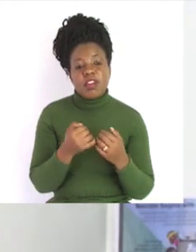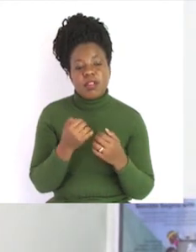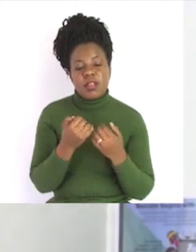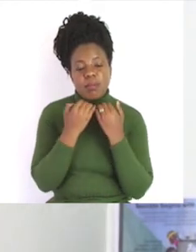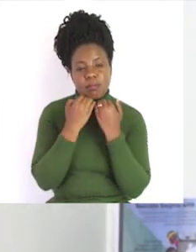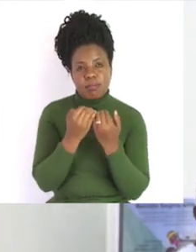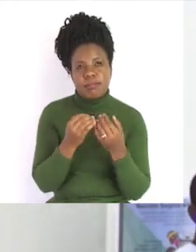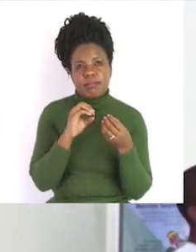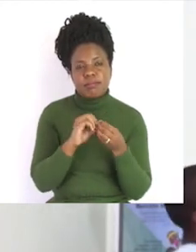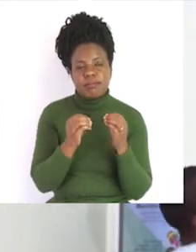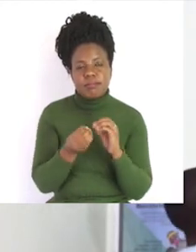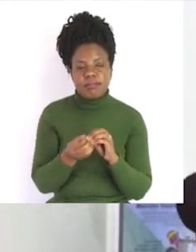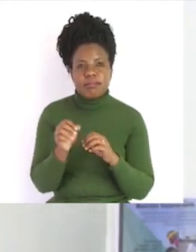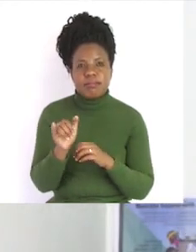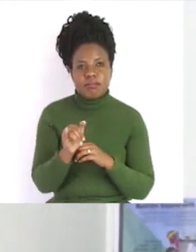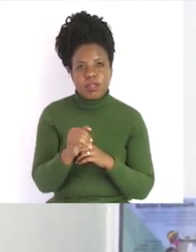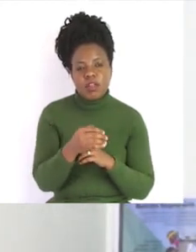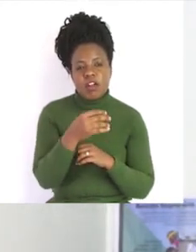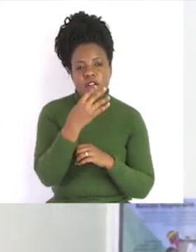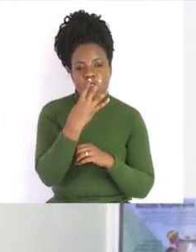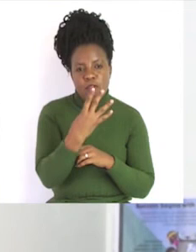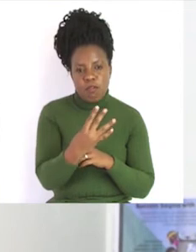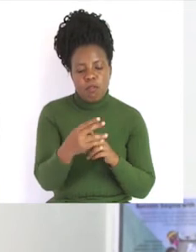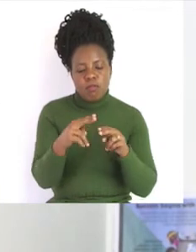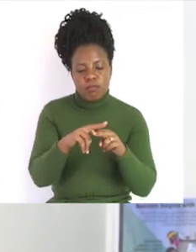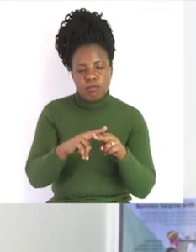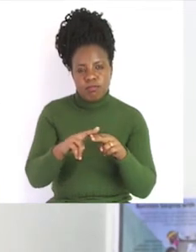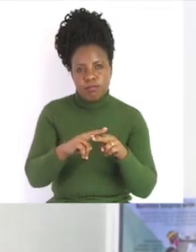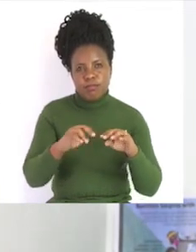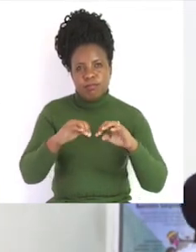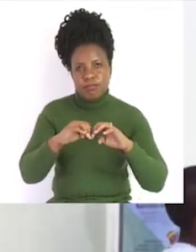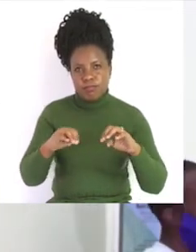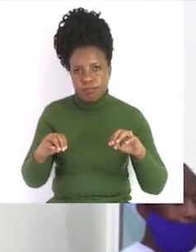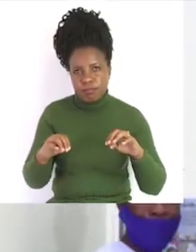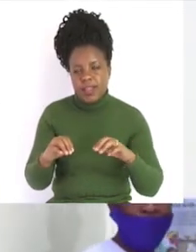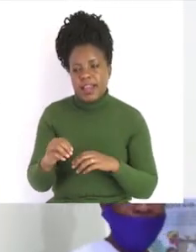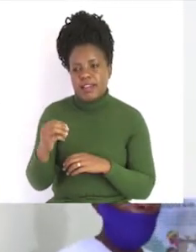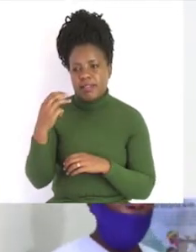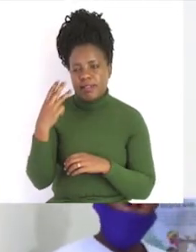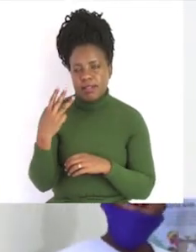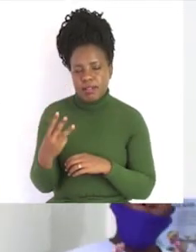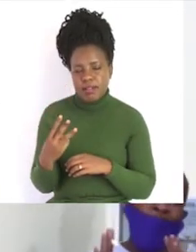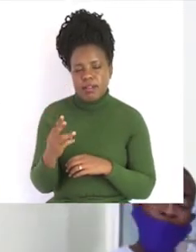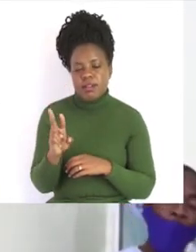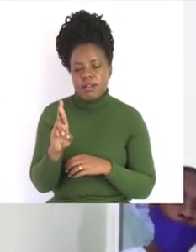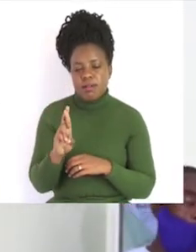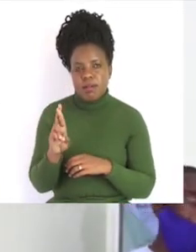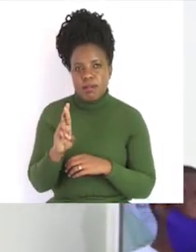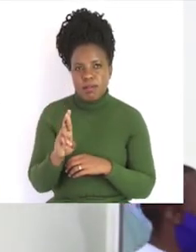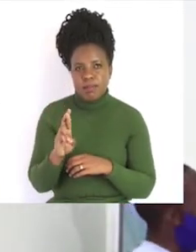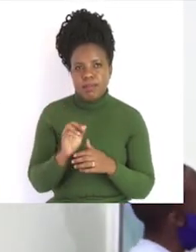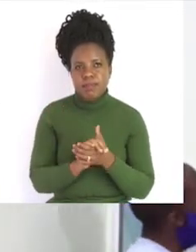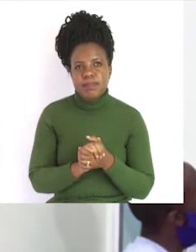It's 4, which is your divisor, and your remainder. Okay, now, we are going